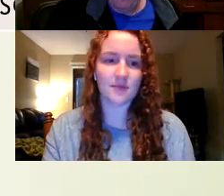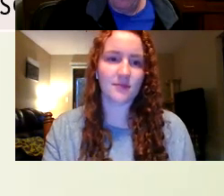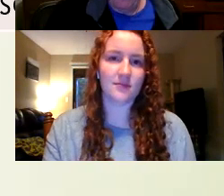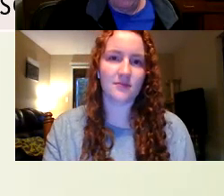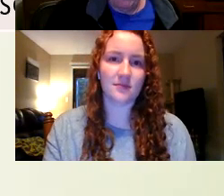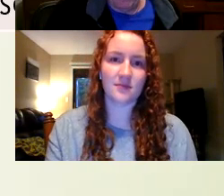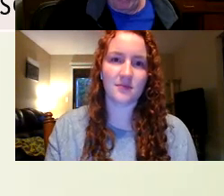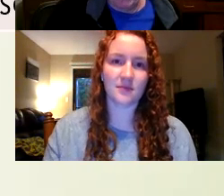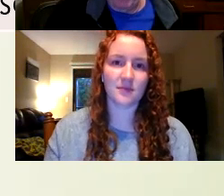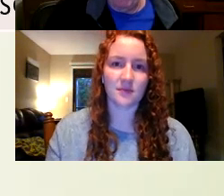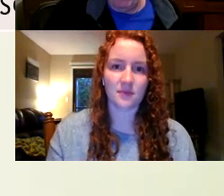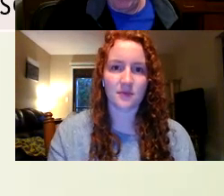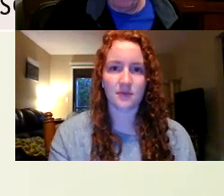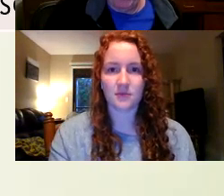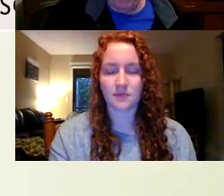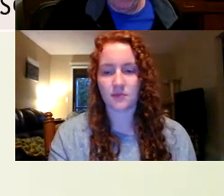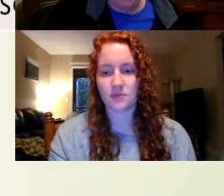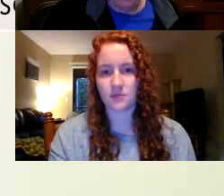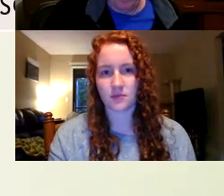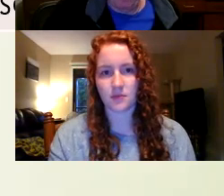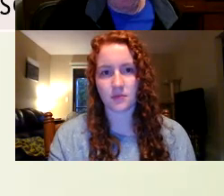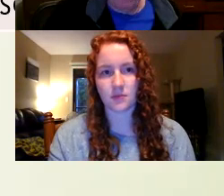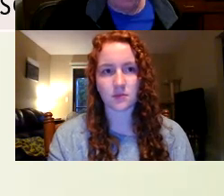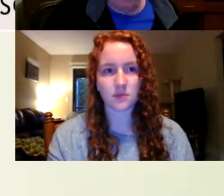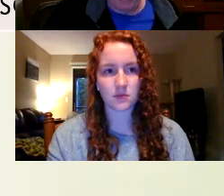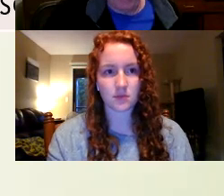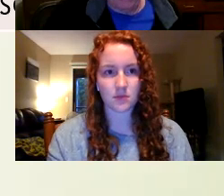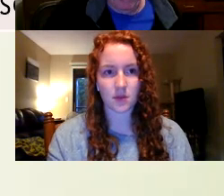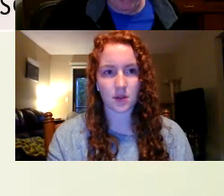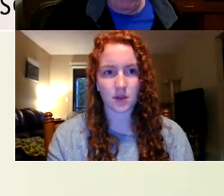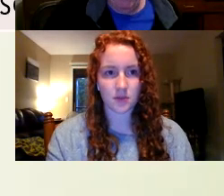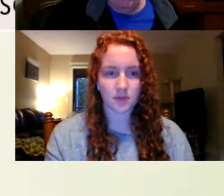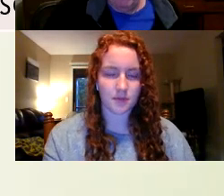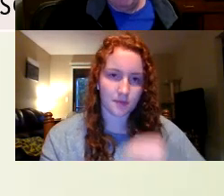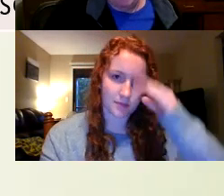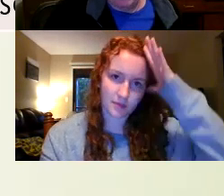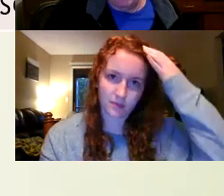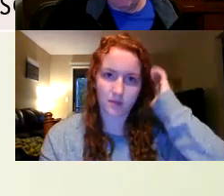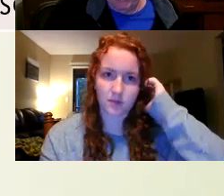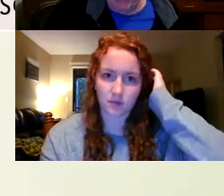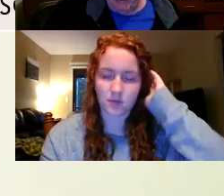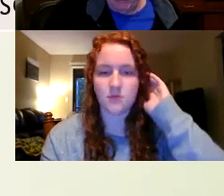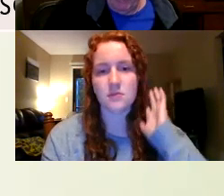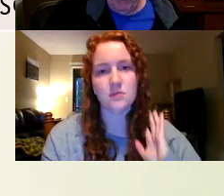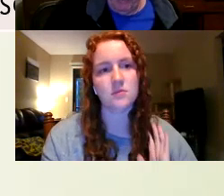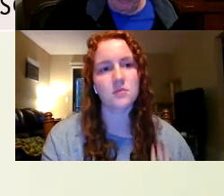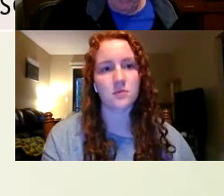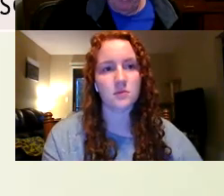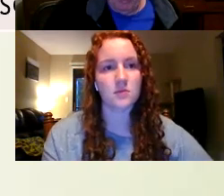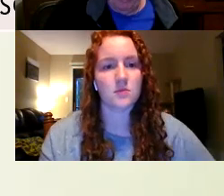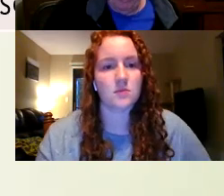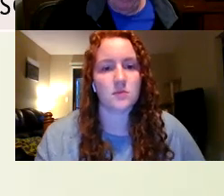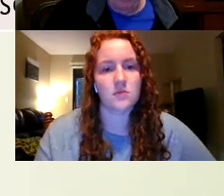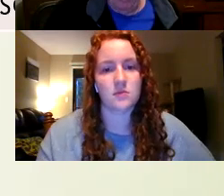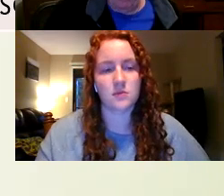Okay. So that's why they adopted it as an herbal medicine, but it's been centuries that it's been used